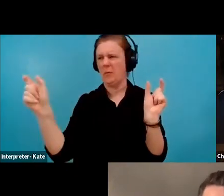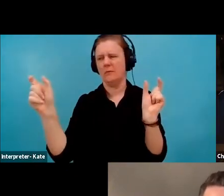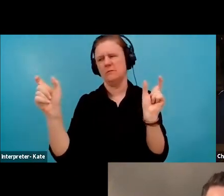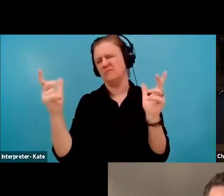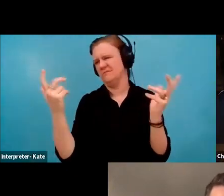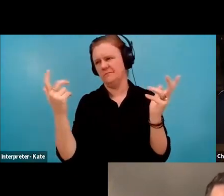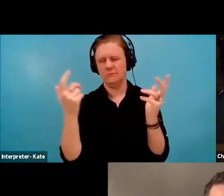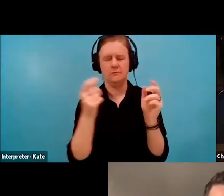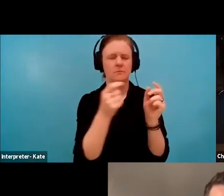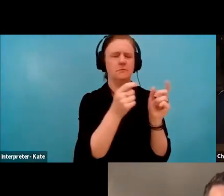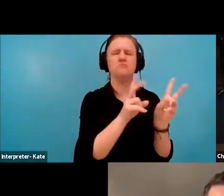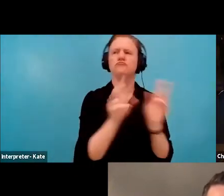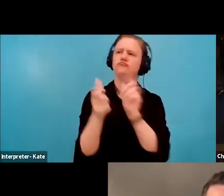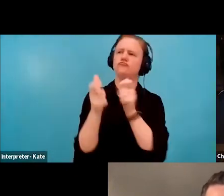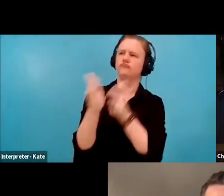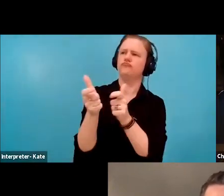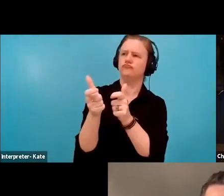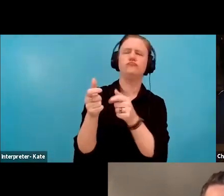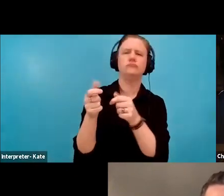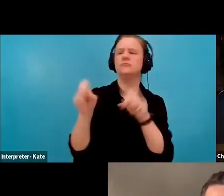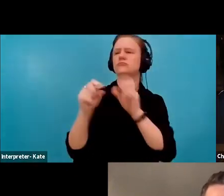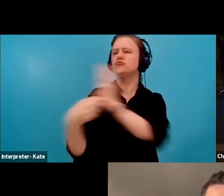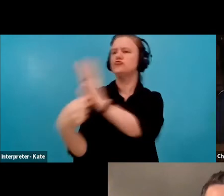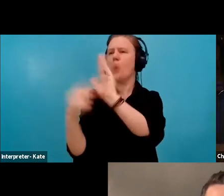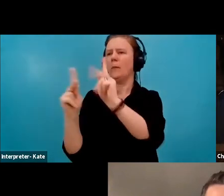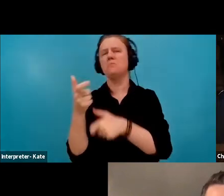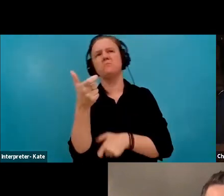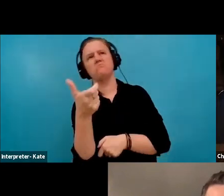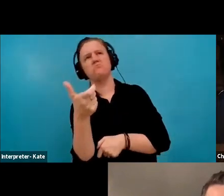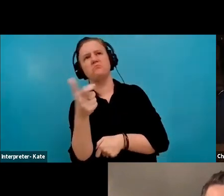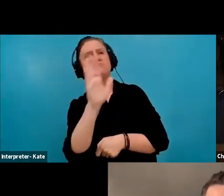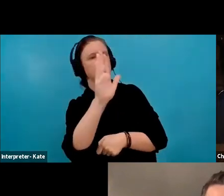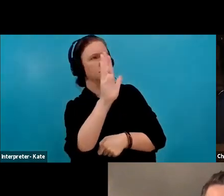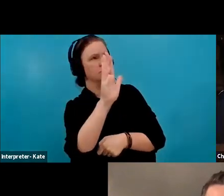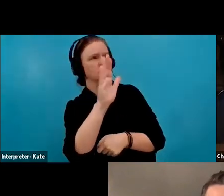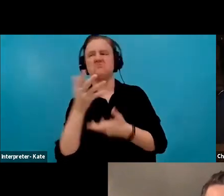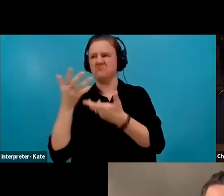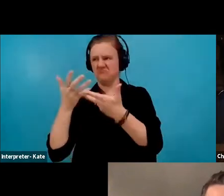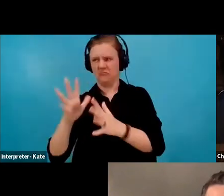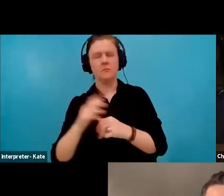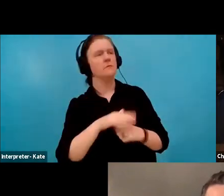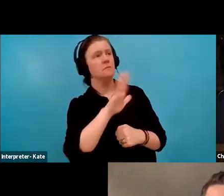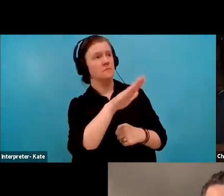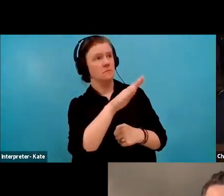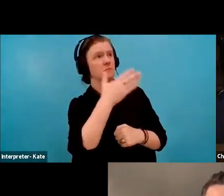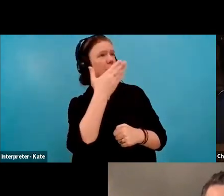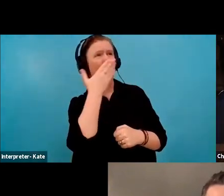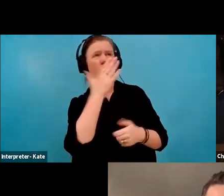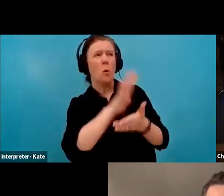theme. And I got this feedback. The feedback was, I love this film. This film is great. It was called